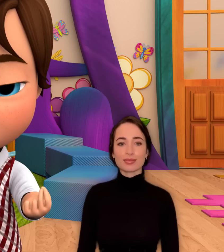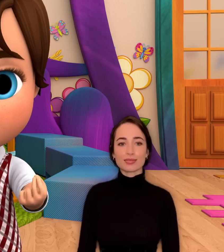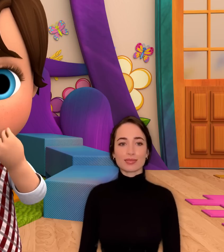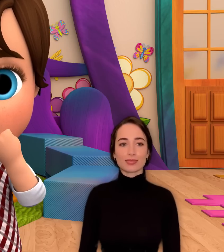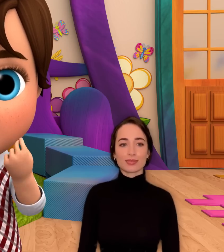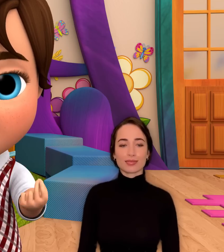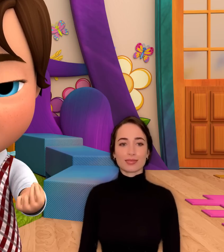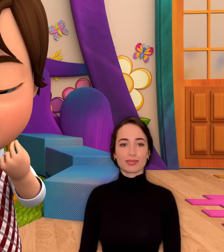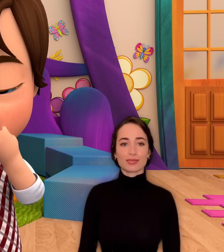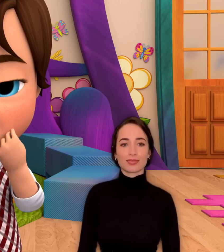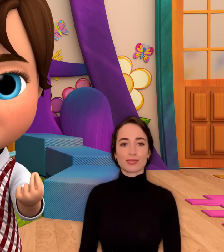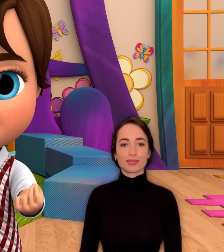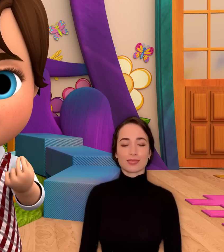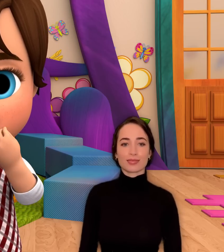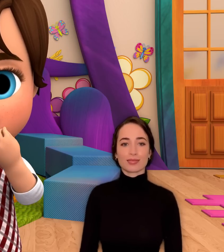ducks